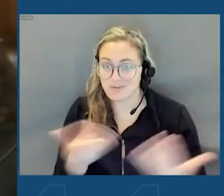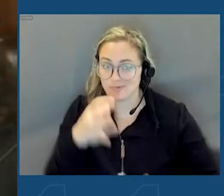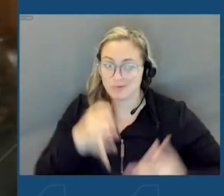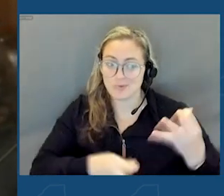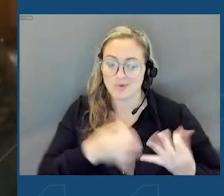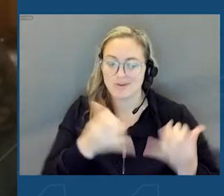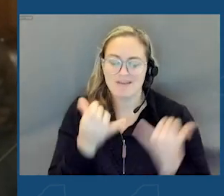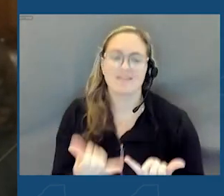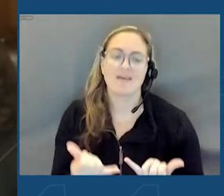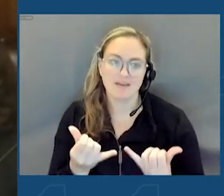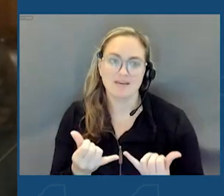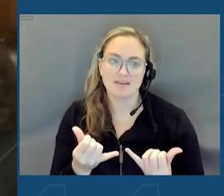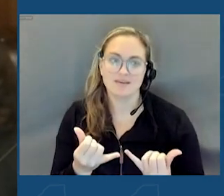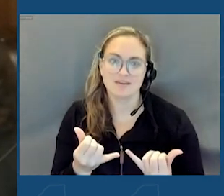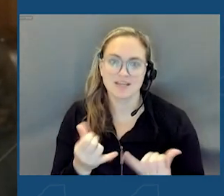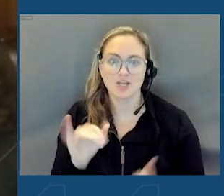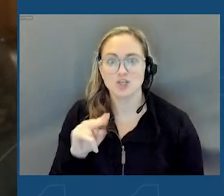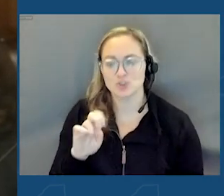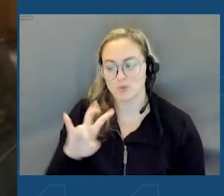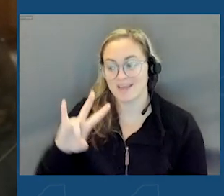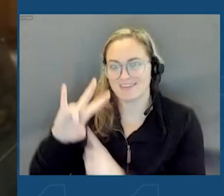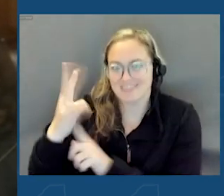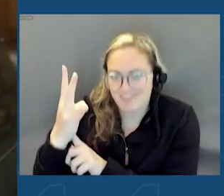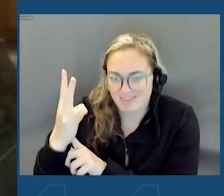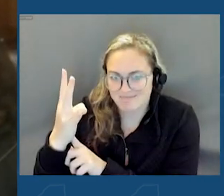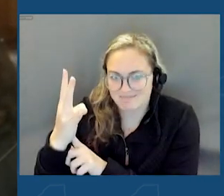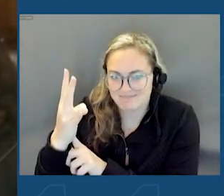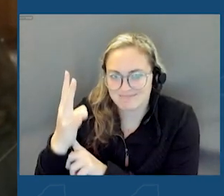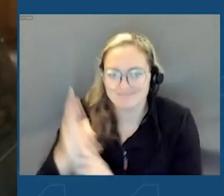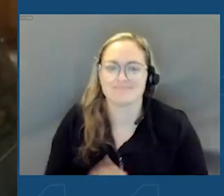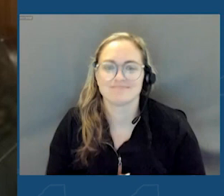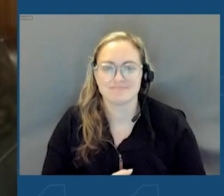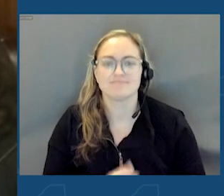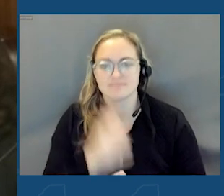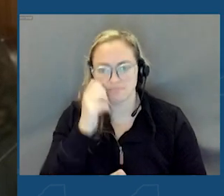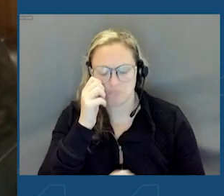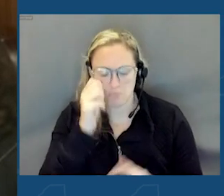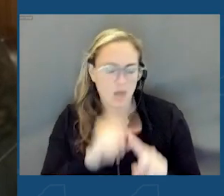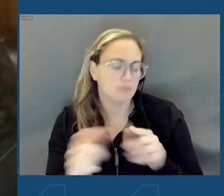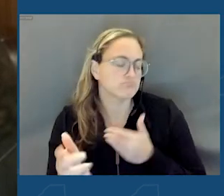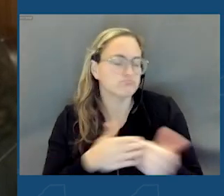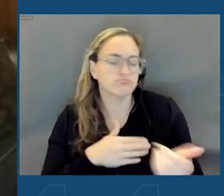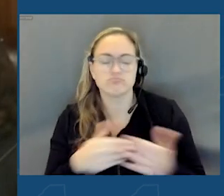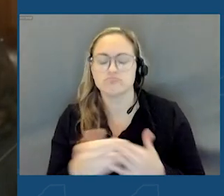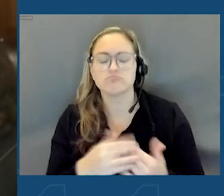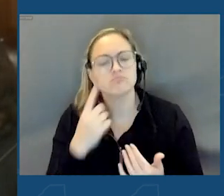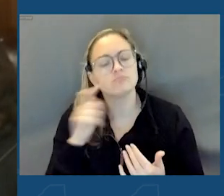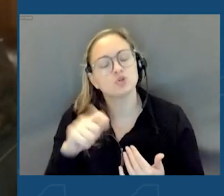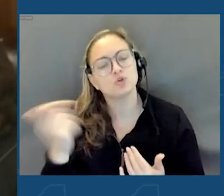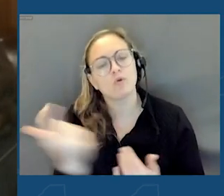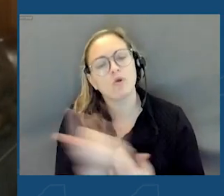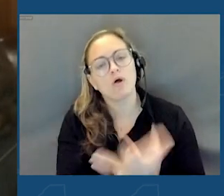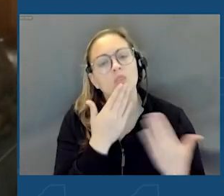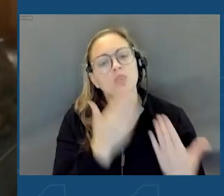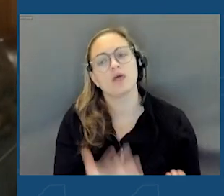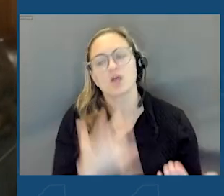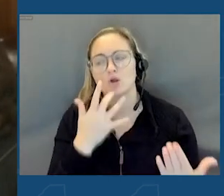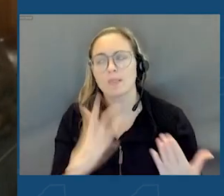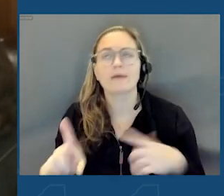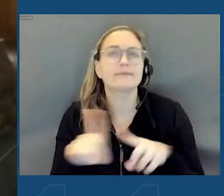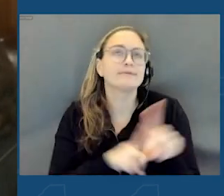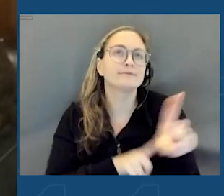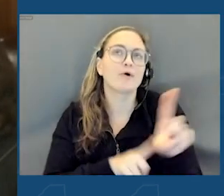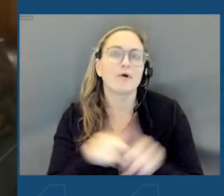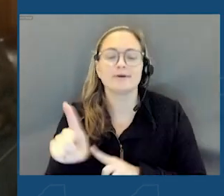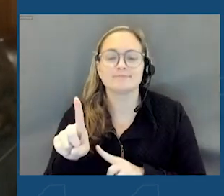course, is the 7th of June. But either way, I think we should all thank our lucky stars that Judge